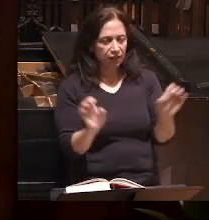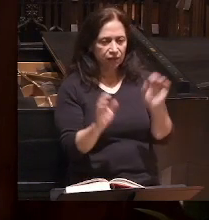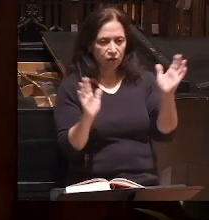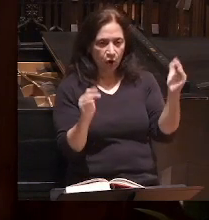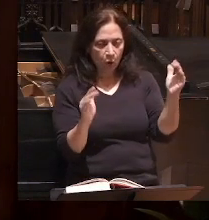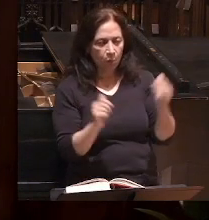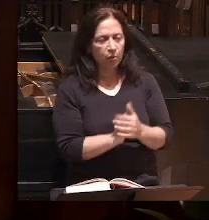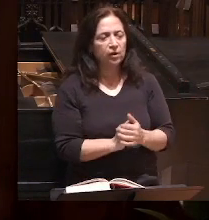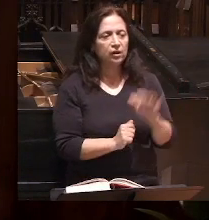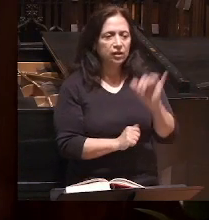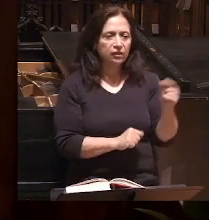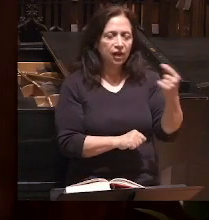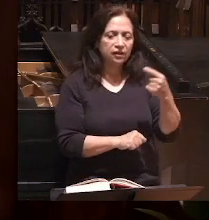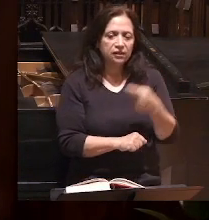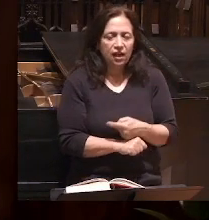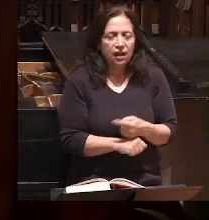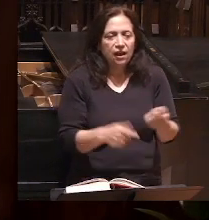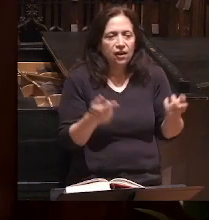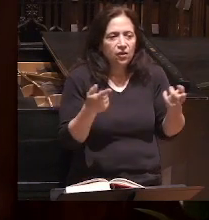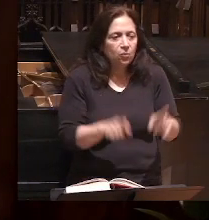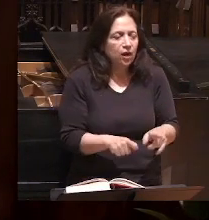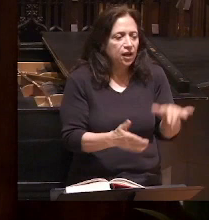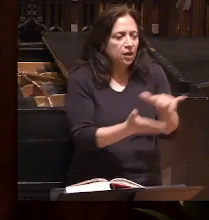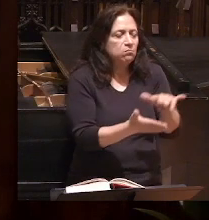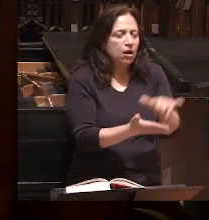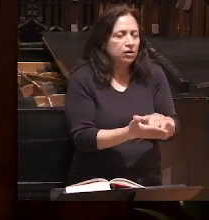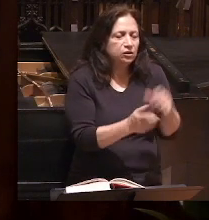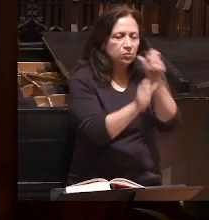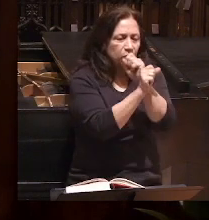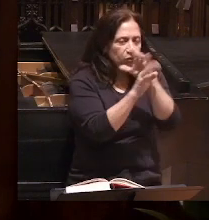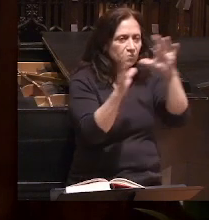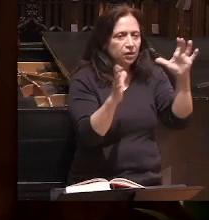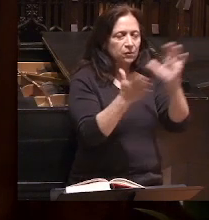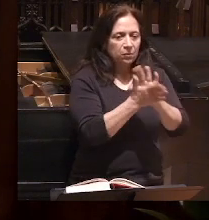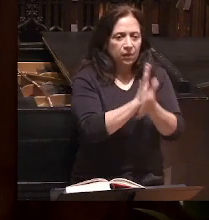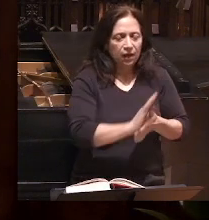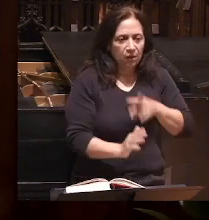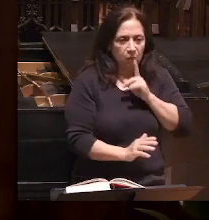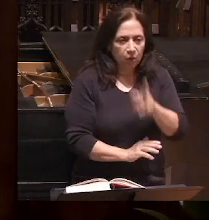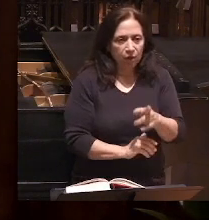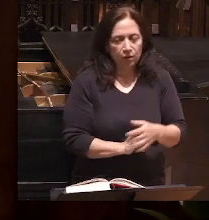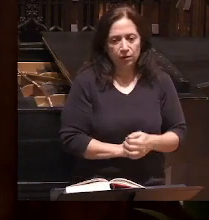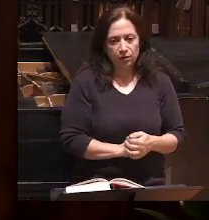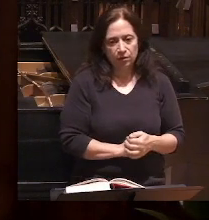hope. That day when the impossible dream was realized.